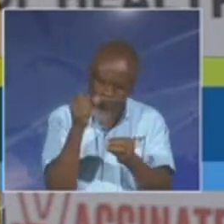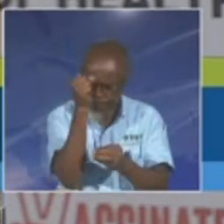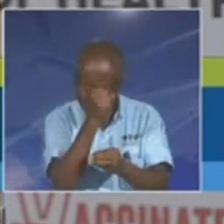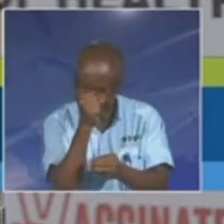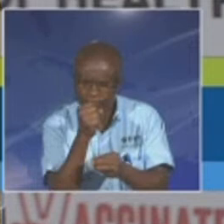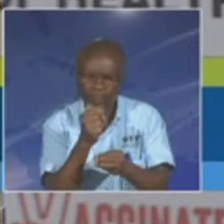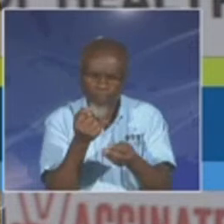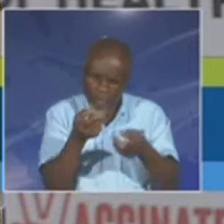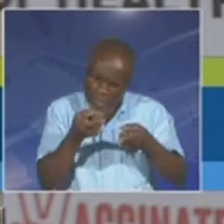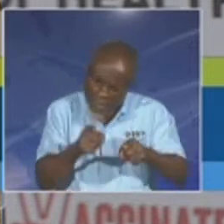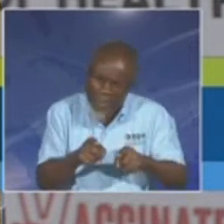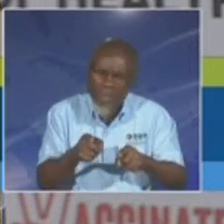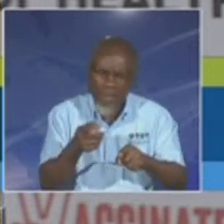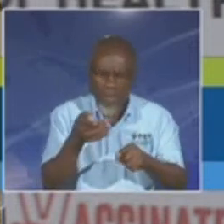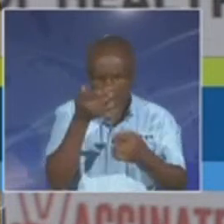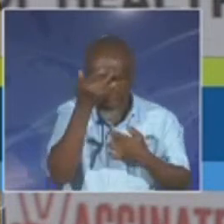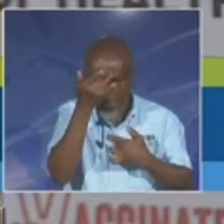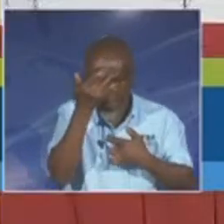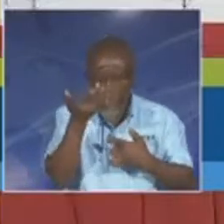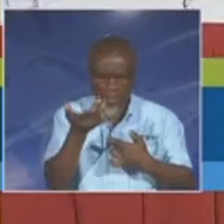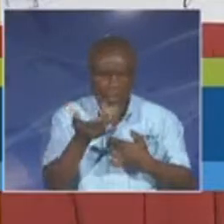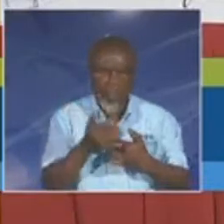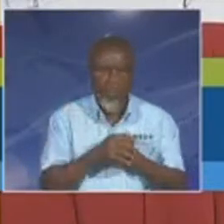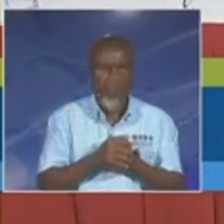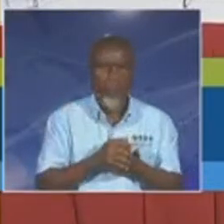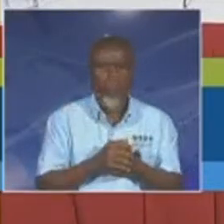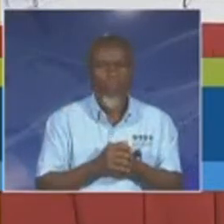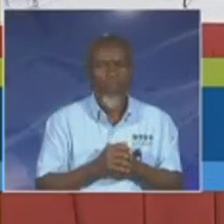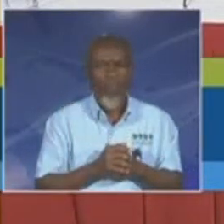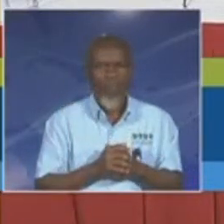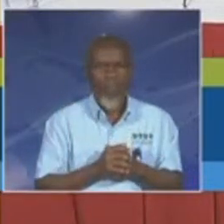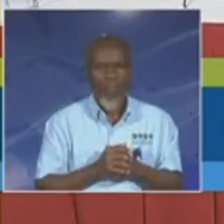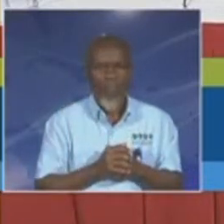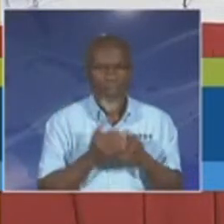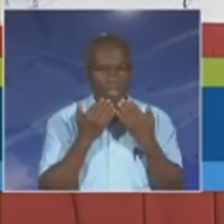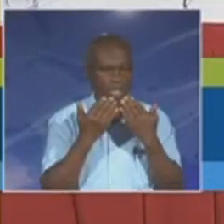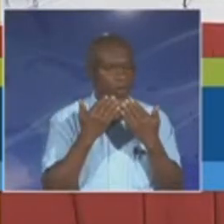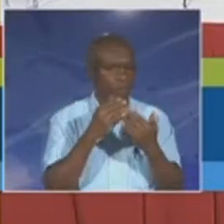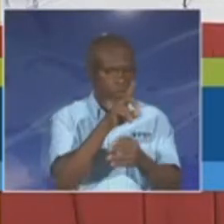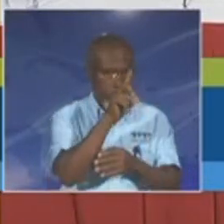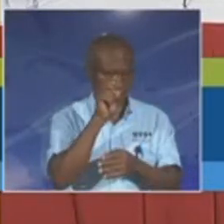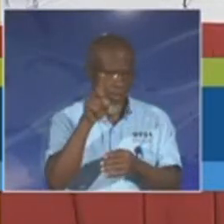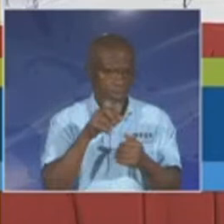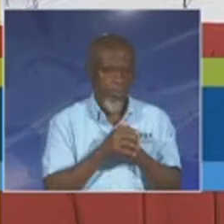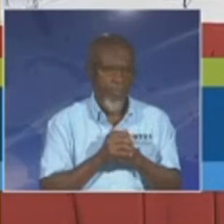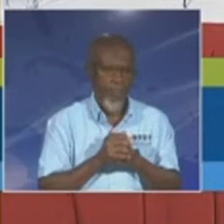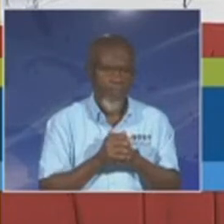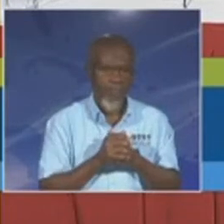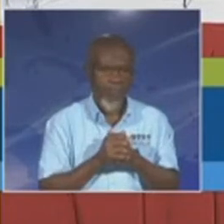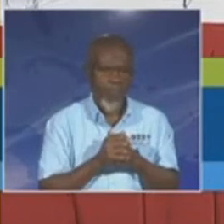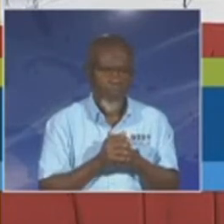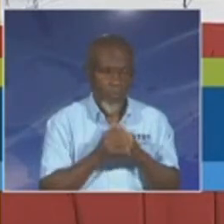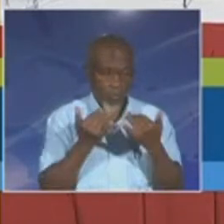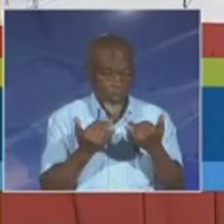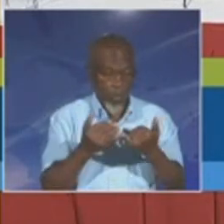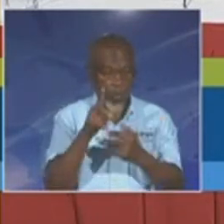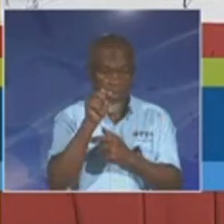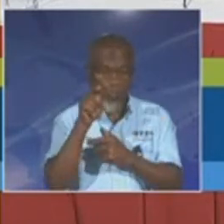said, but he's covered it quite comprehensively. Thank you for your questions. With that, we go to